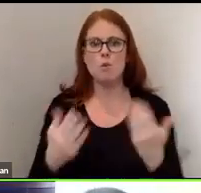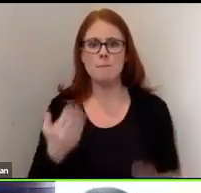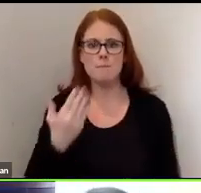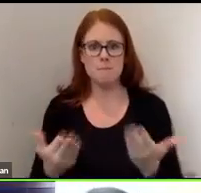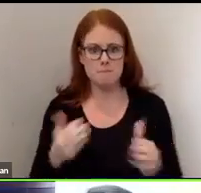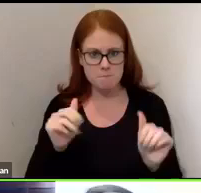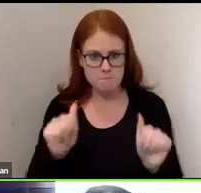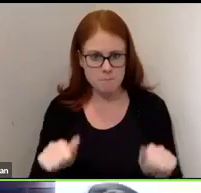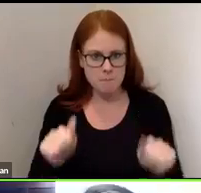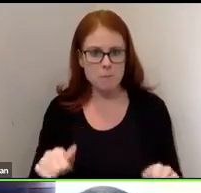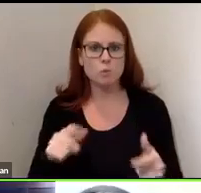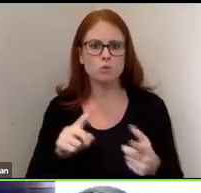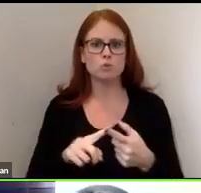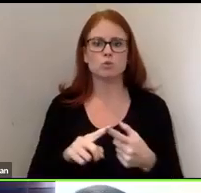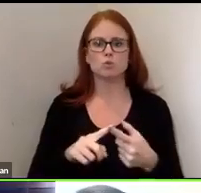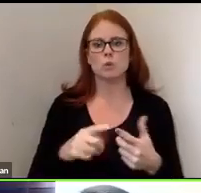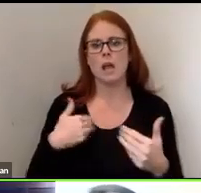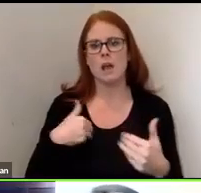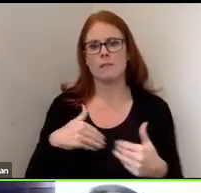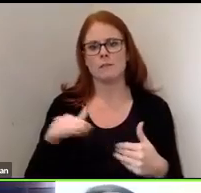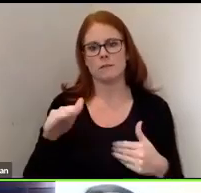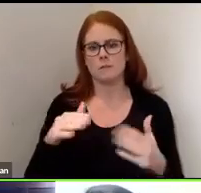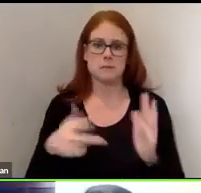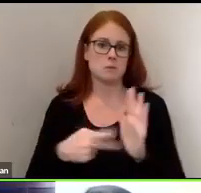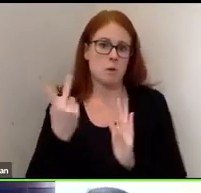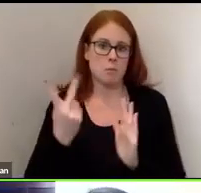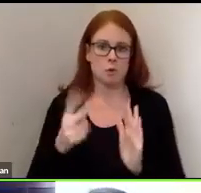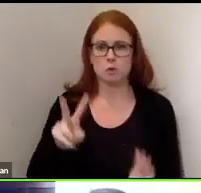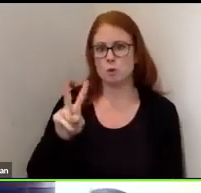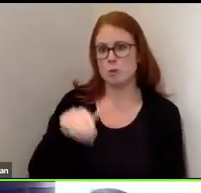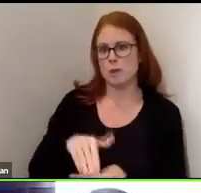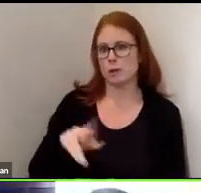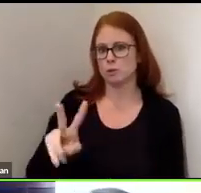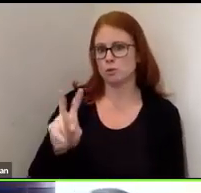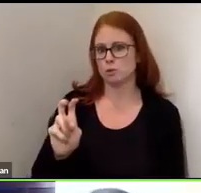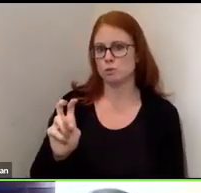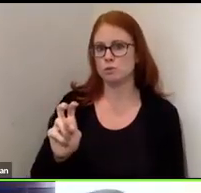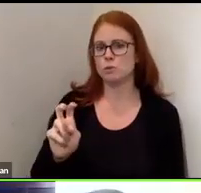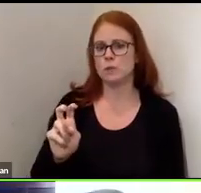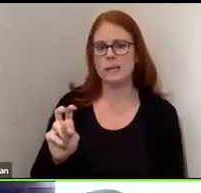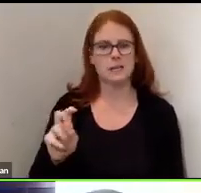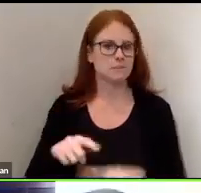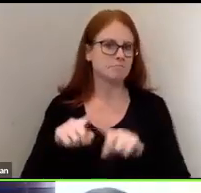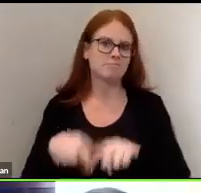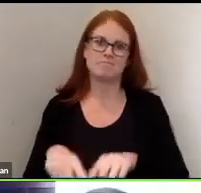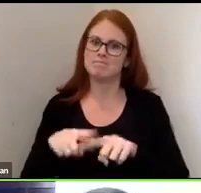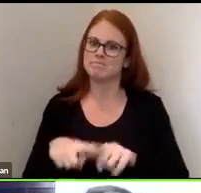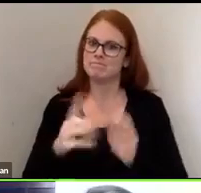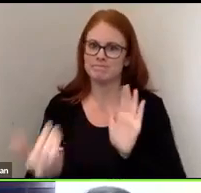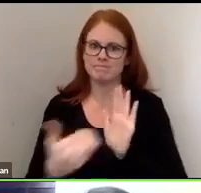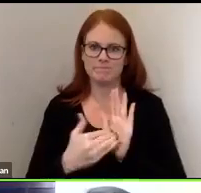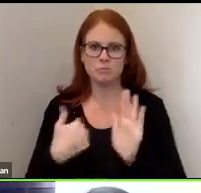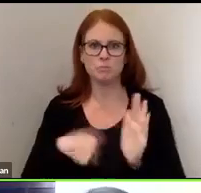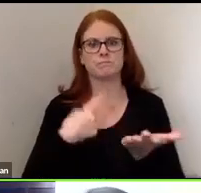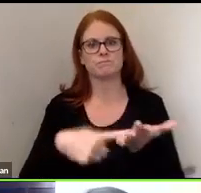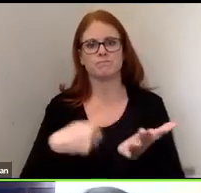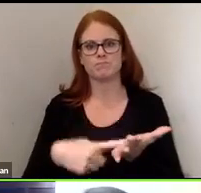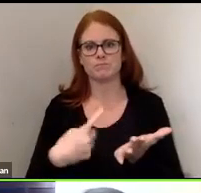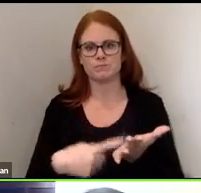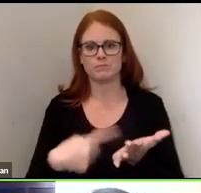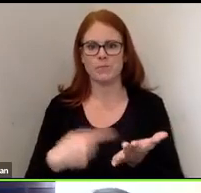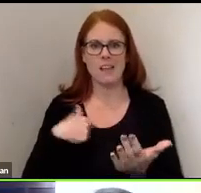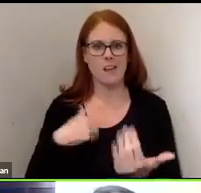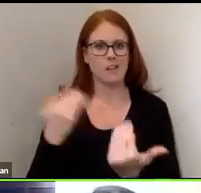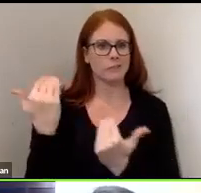to get about twice that many, so about 2,200. It all depends, as we've talked about, you know, there's a finite